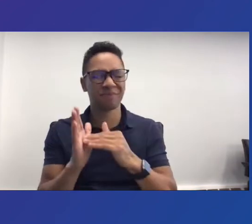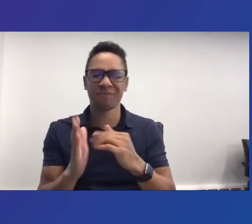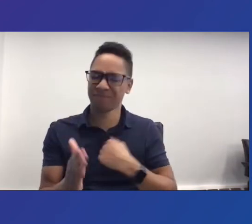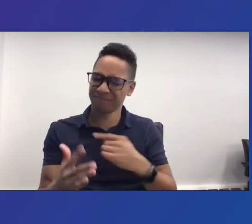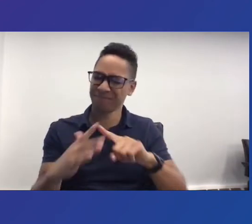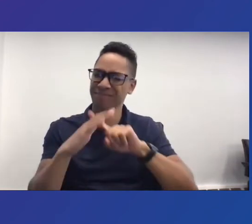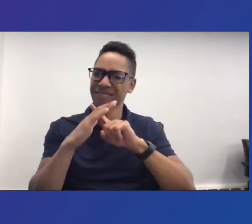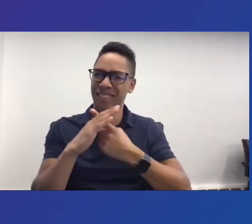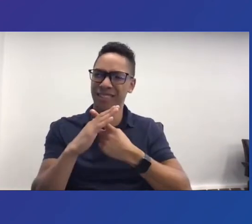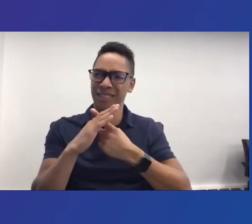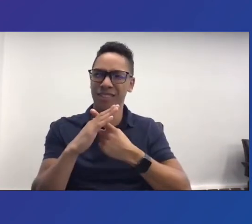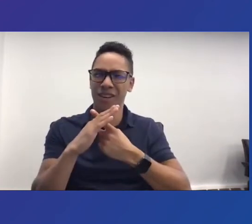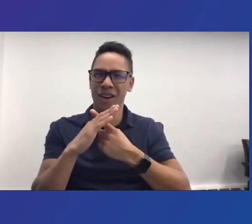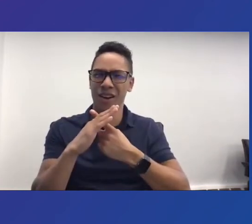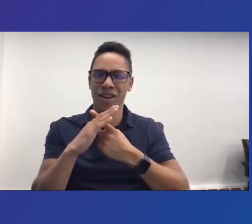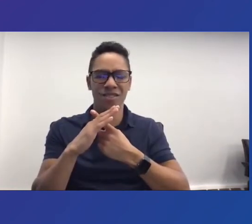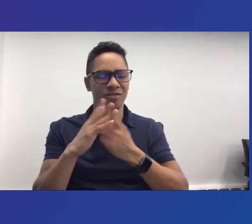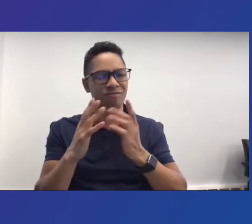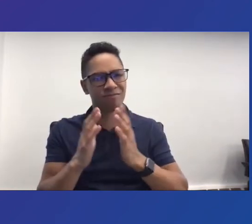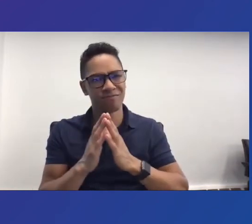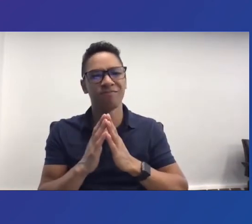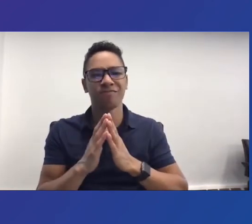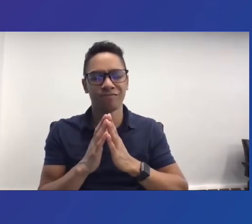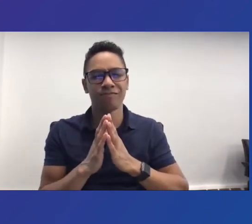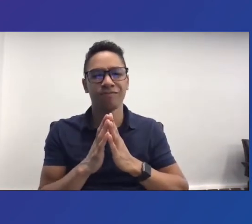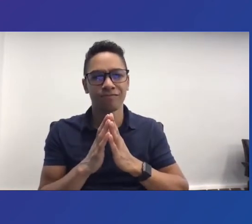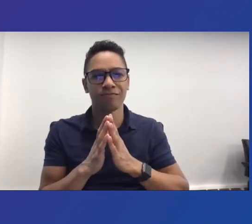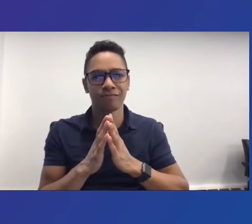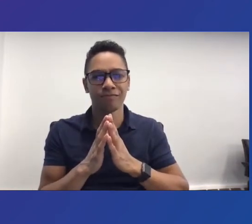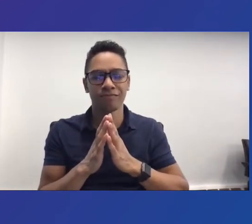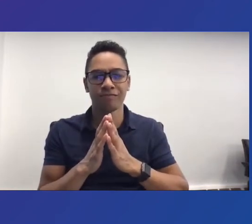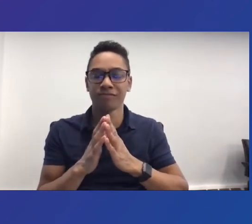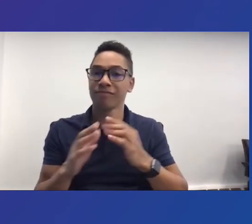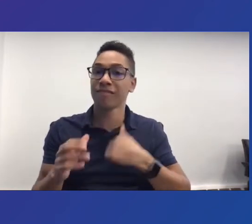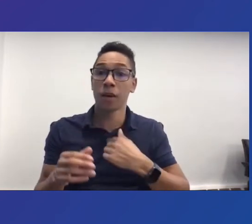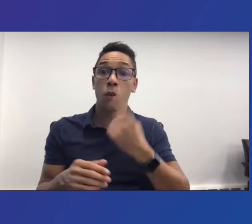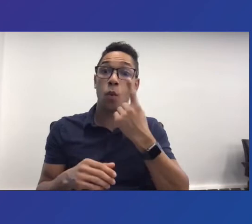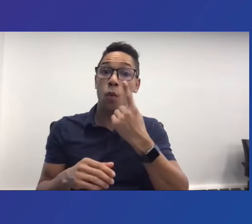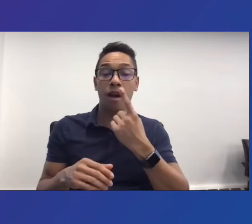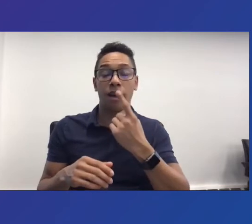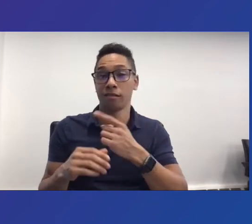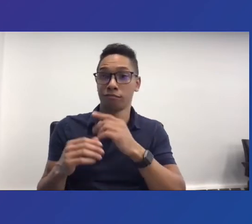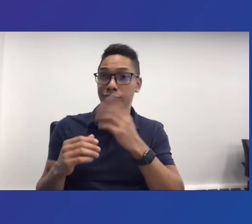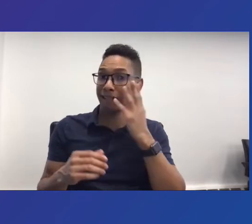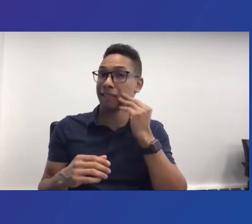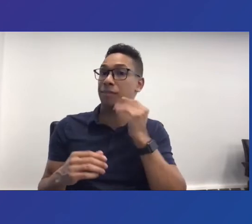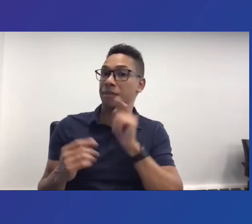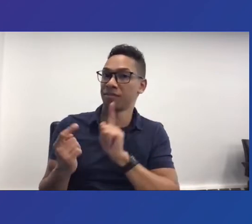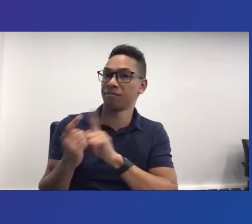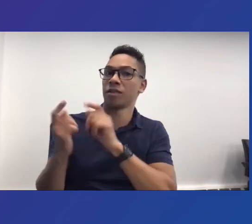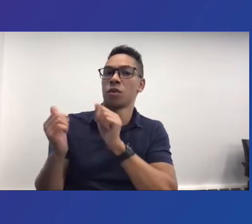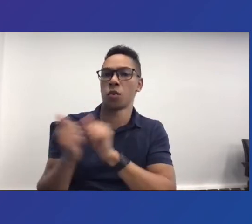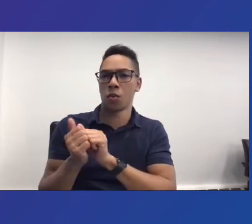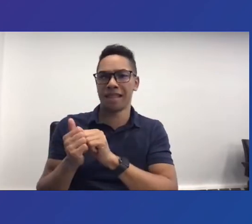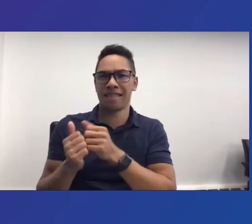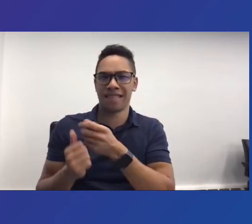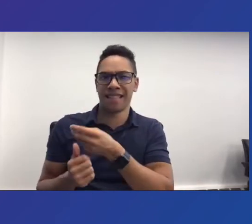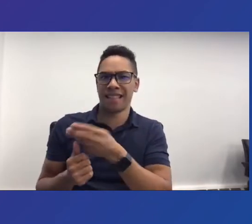started this, I had this like fluke encounter with Heather Watts and Jody Arnhold and Kathleen Isaac.